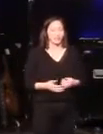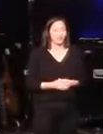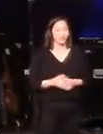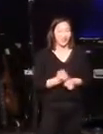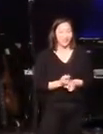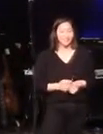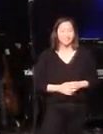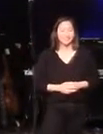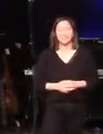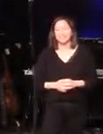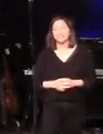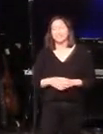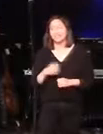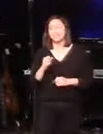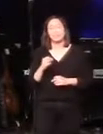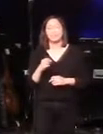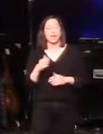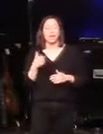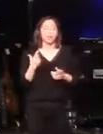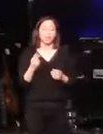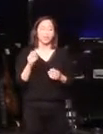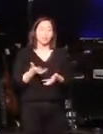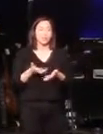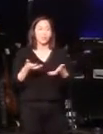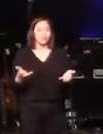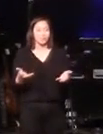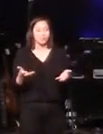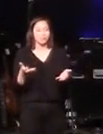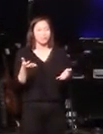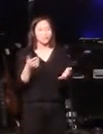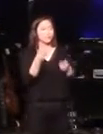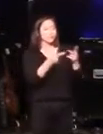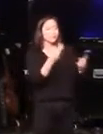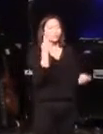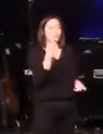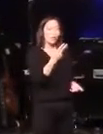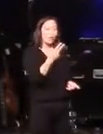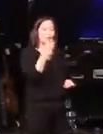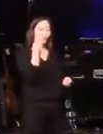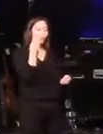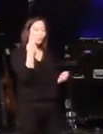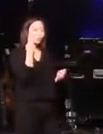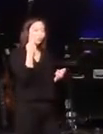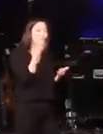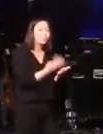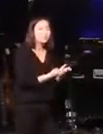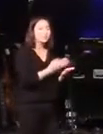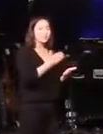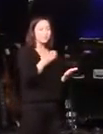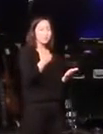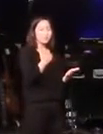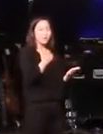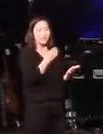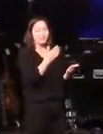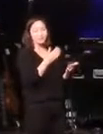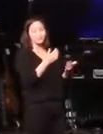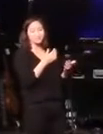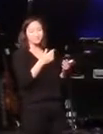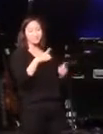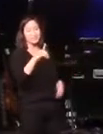grades and actually had to be good looking or any of that, they gave me that grant. The financial aid office women fought for me and got me that grant.